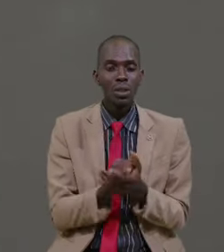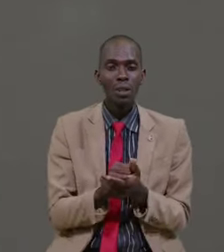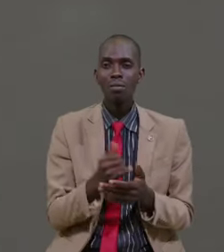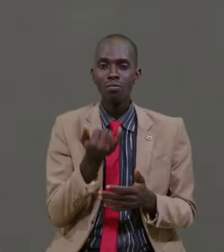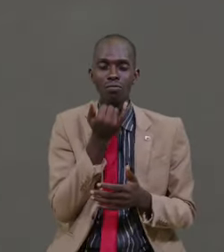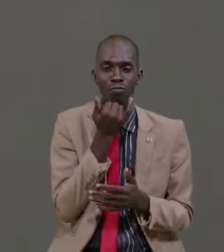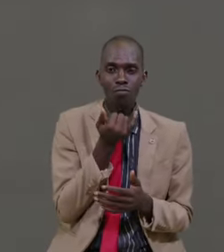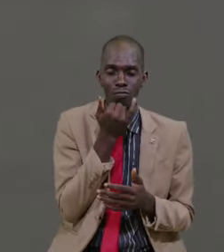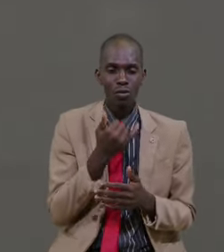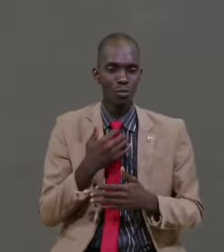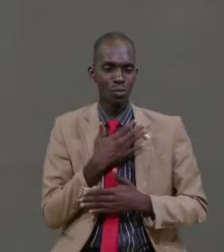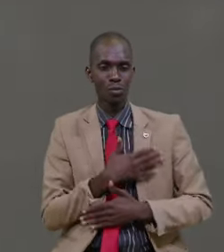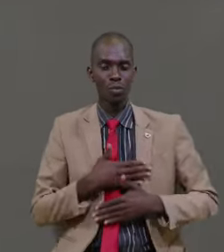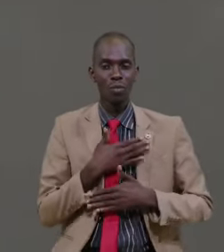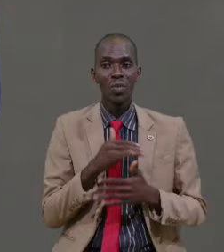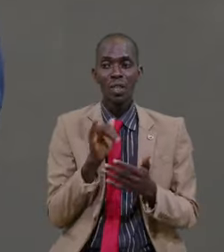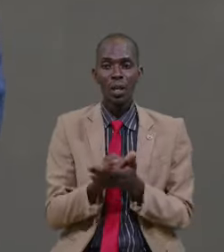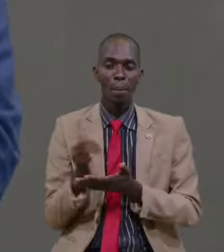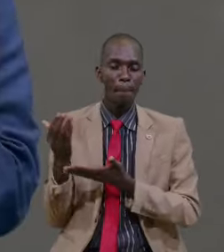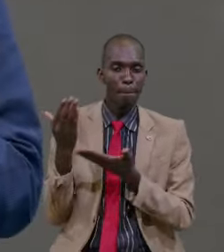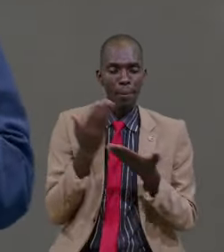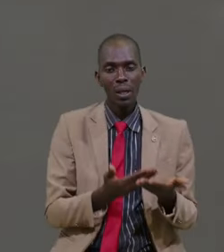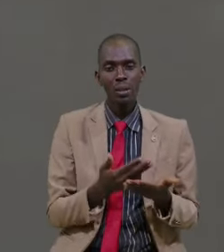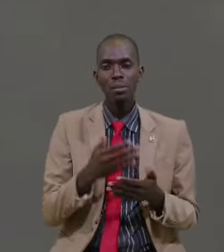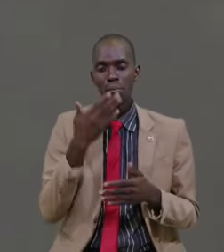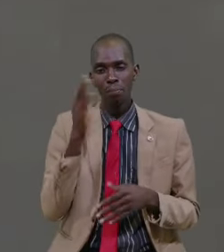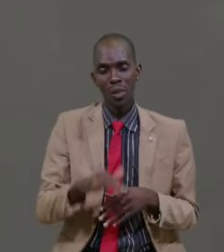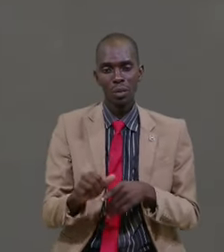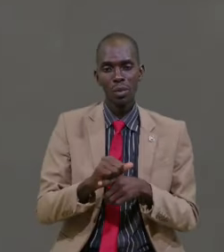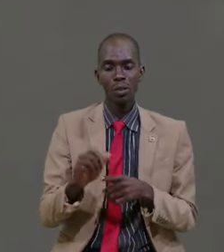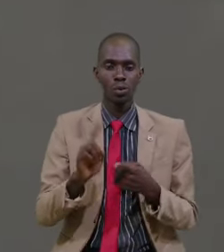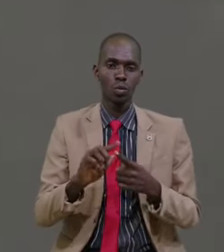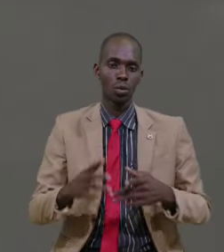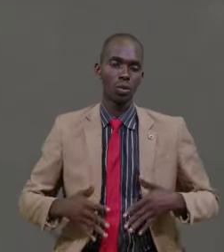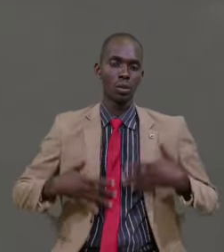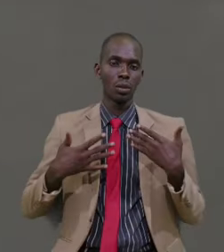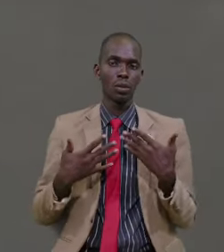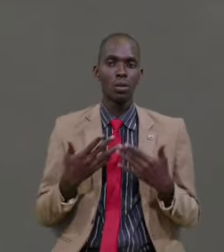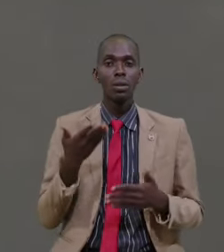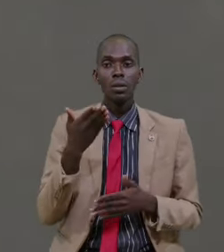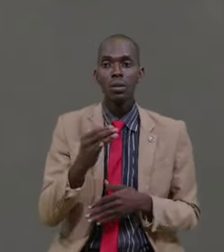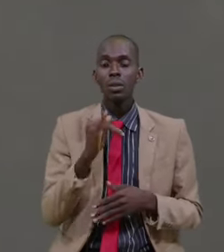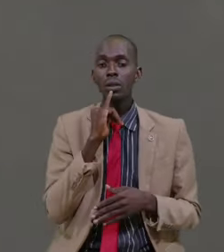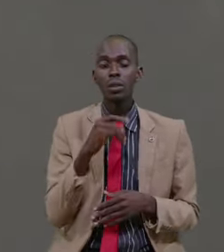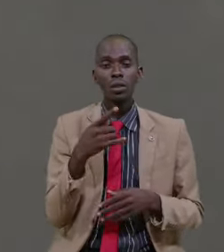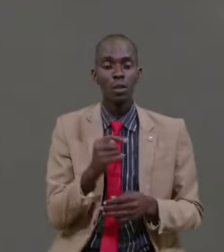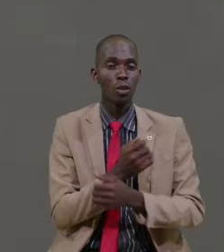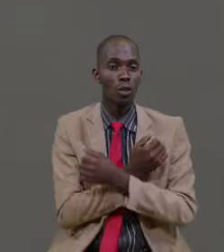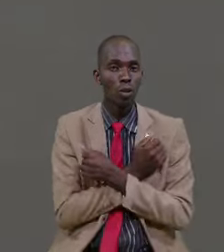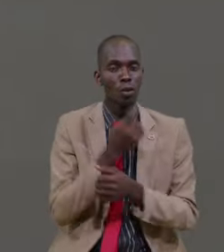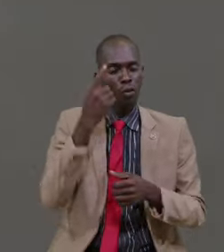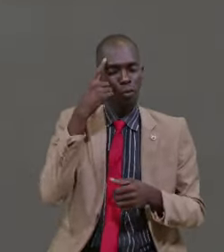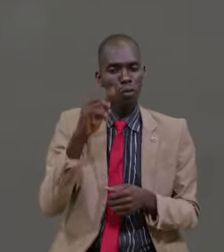enjoyment, that brings corruption into your life. There is the love of pornography. Pornography